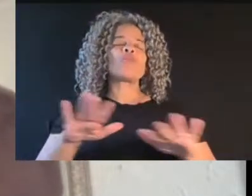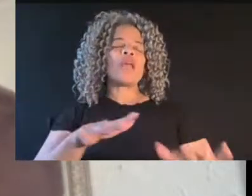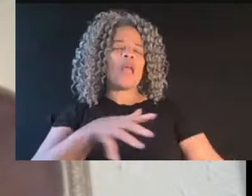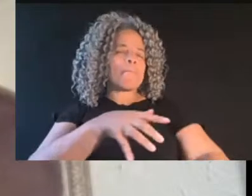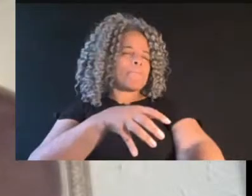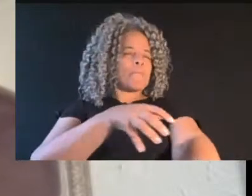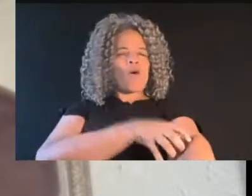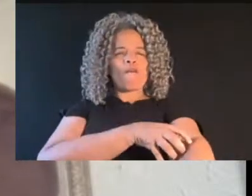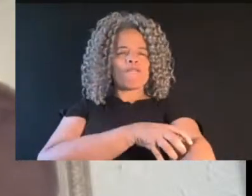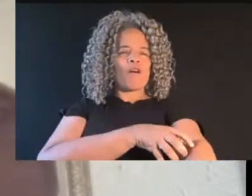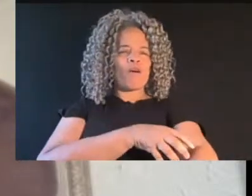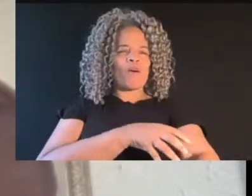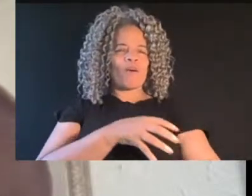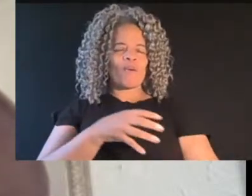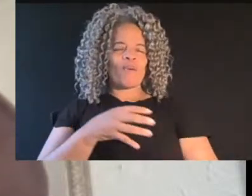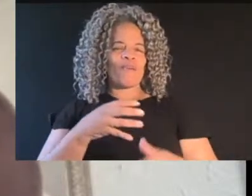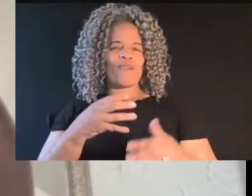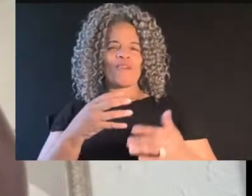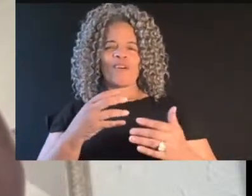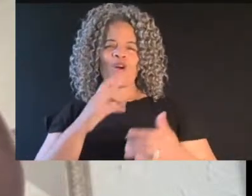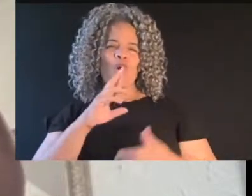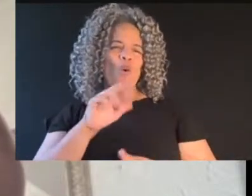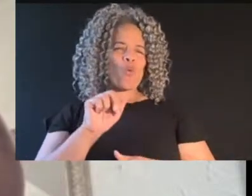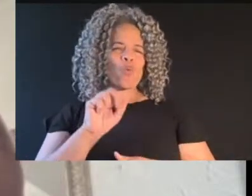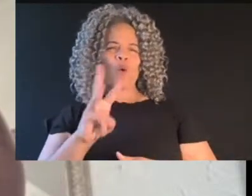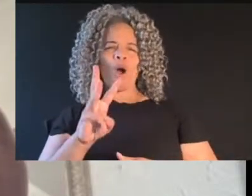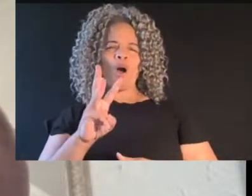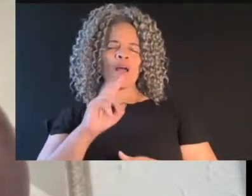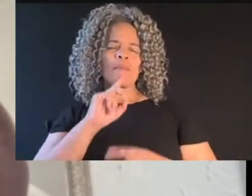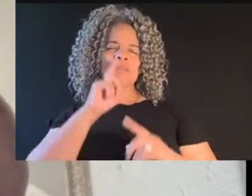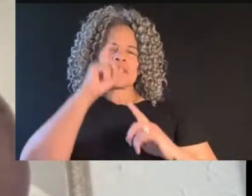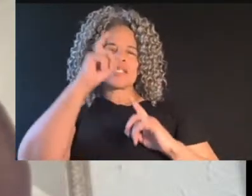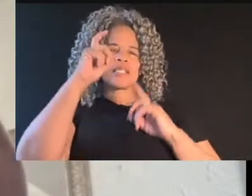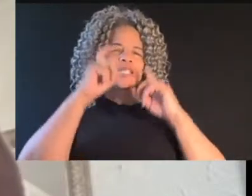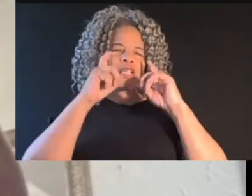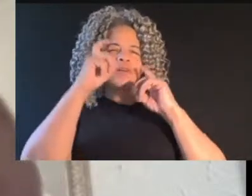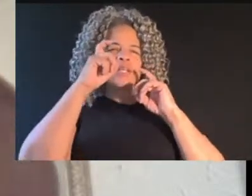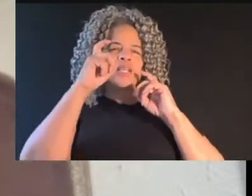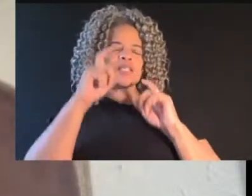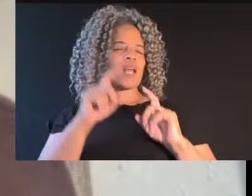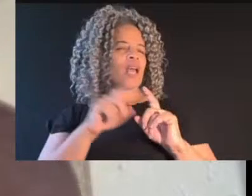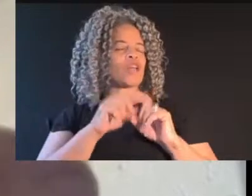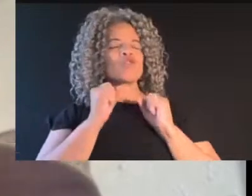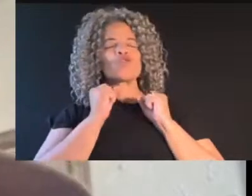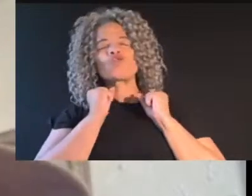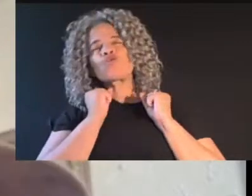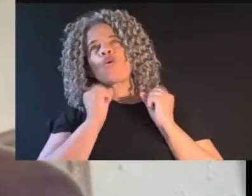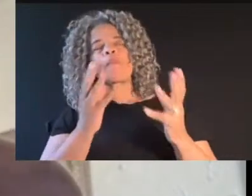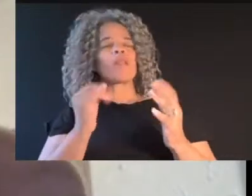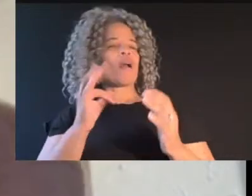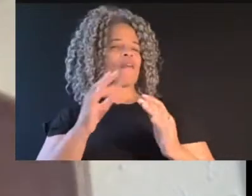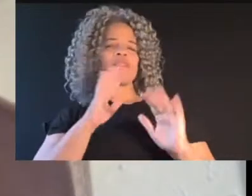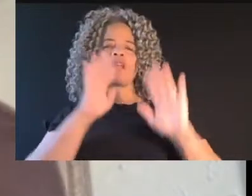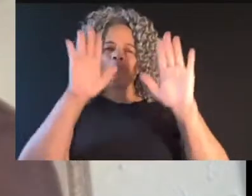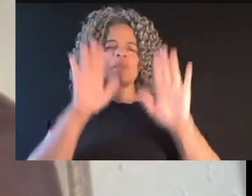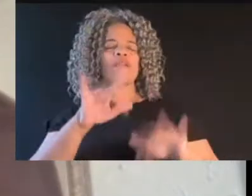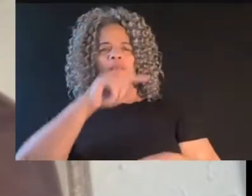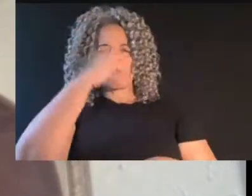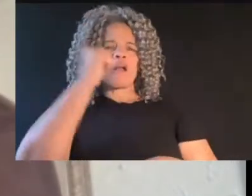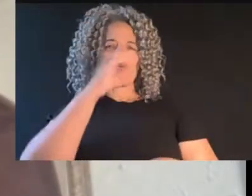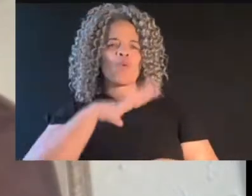powerful, raw and mysterious, like so many of the magnificent Black women in my